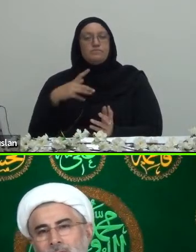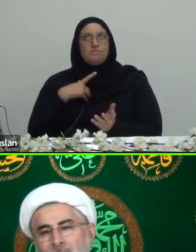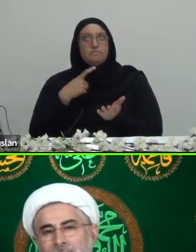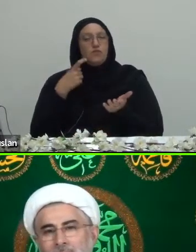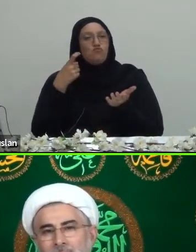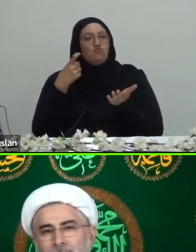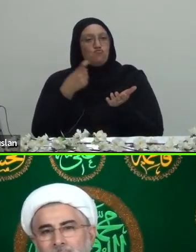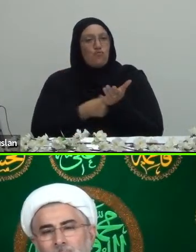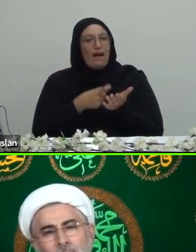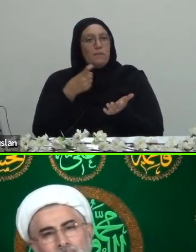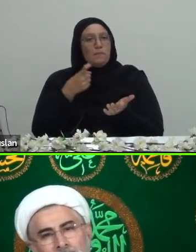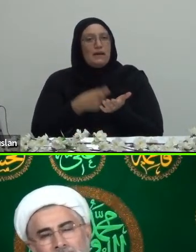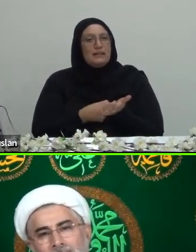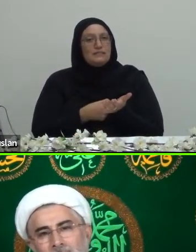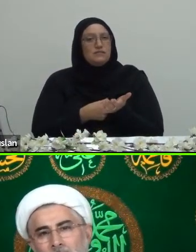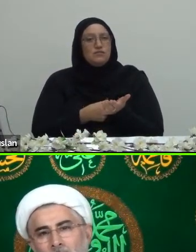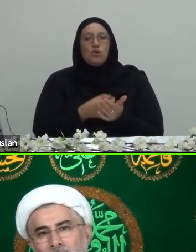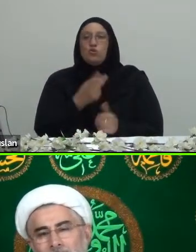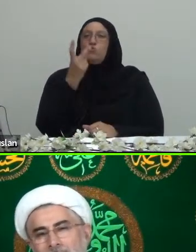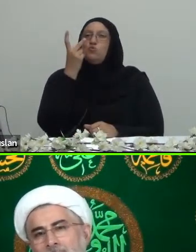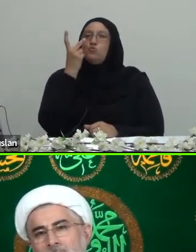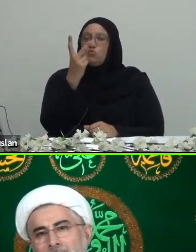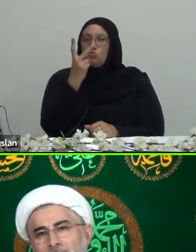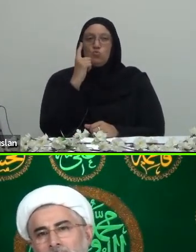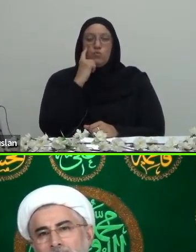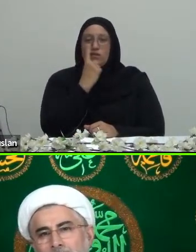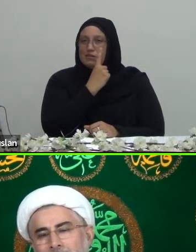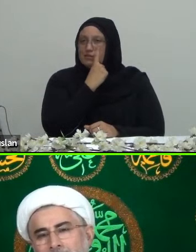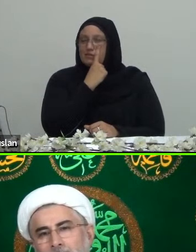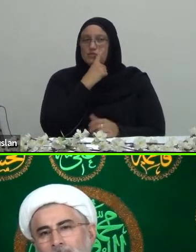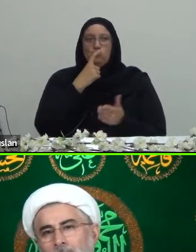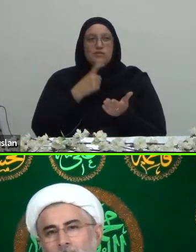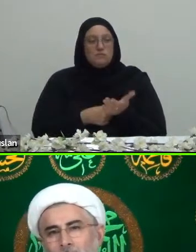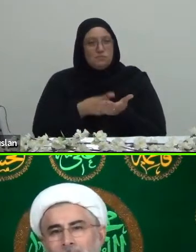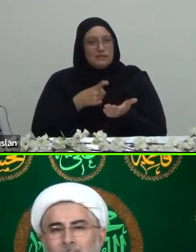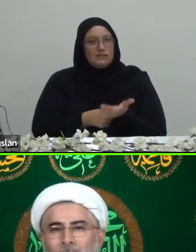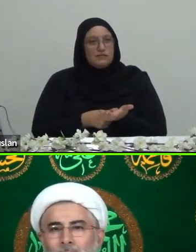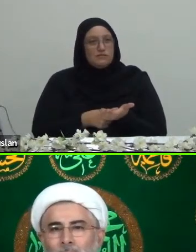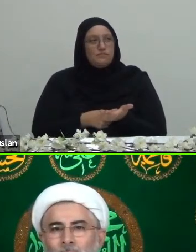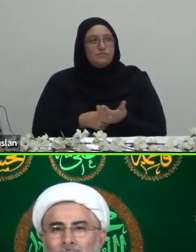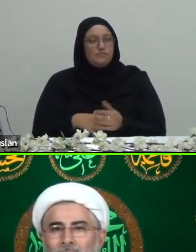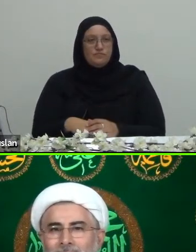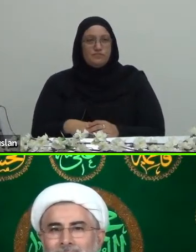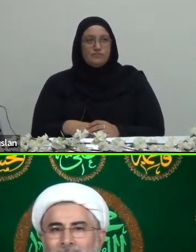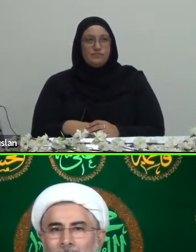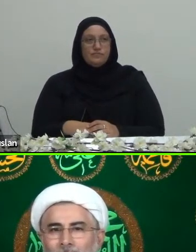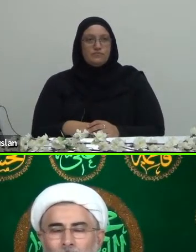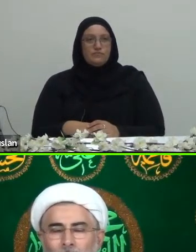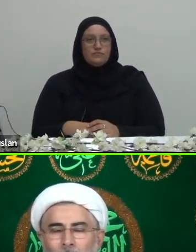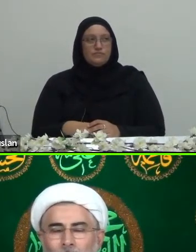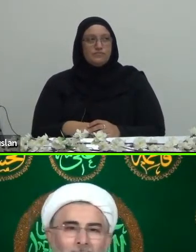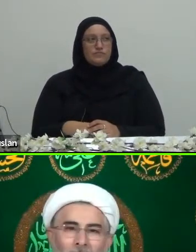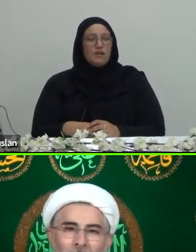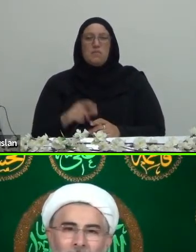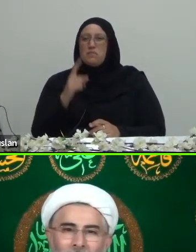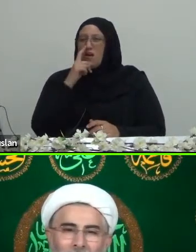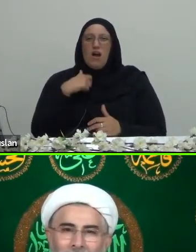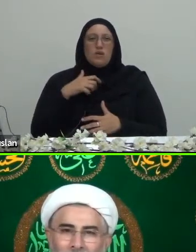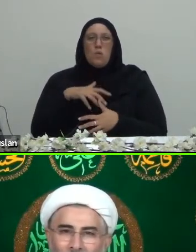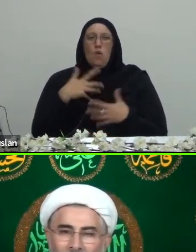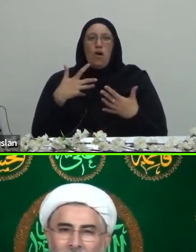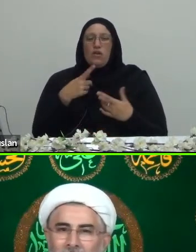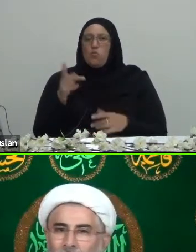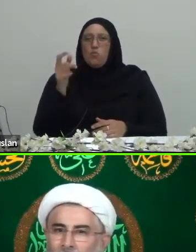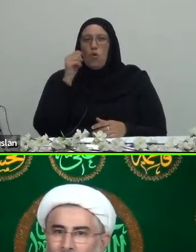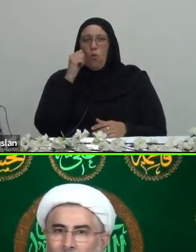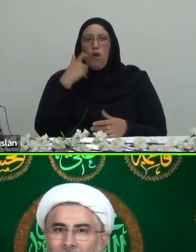any misunderstanding in the future. It's always best. Sometimes people say, but I don't want anyone to know what I've written in my will. I tell them